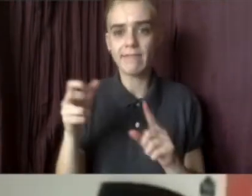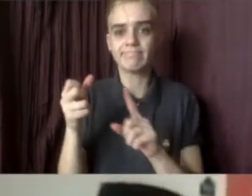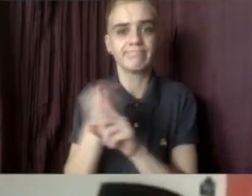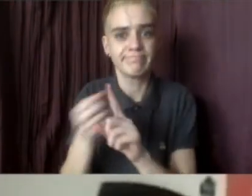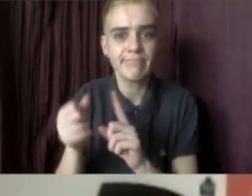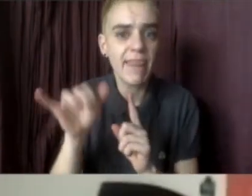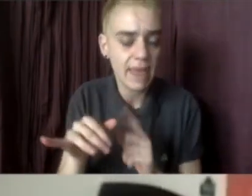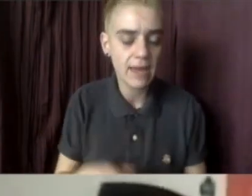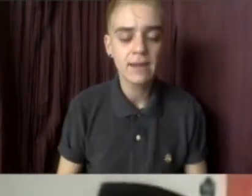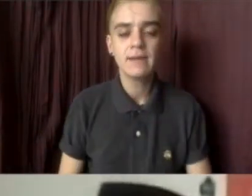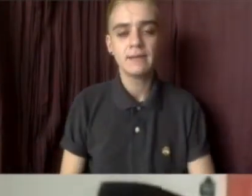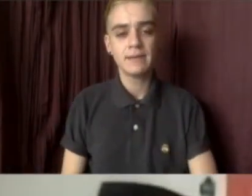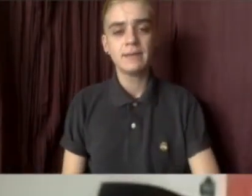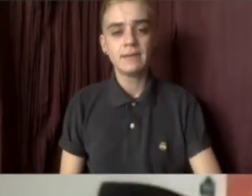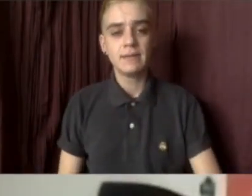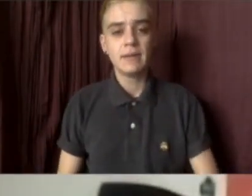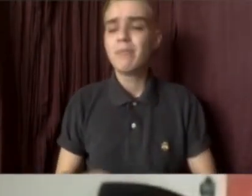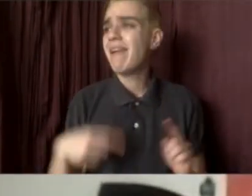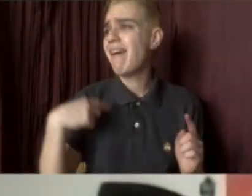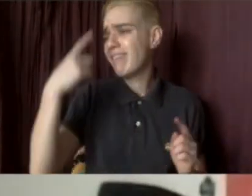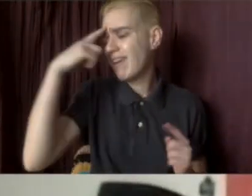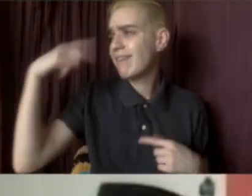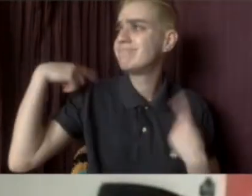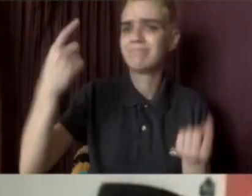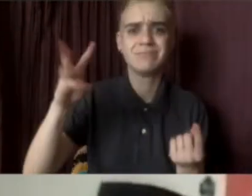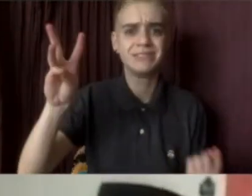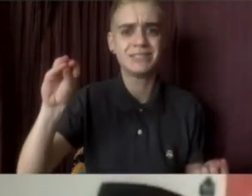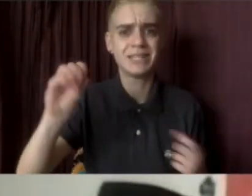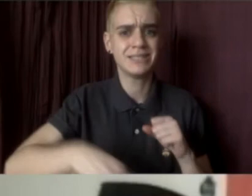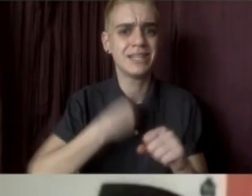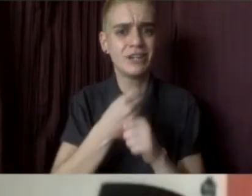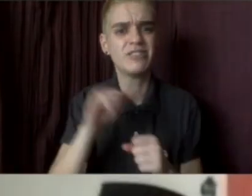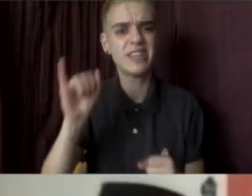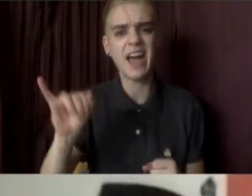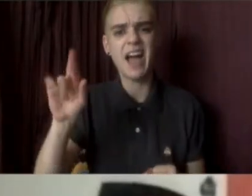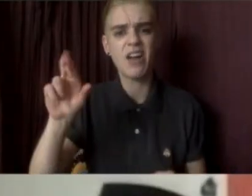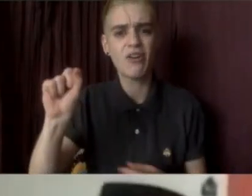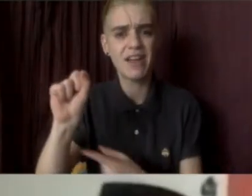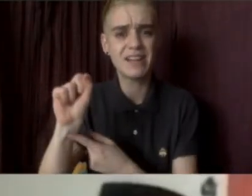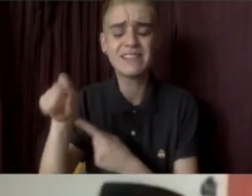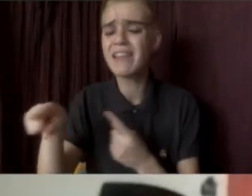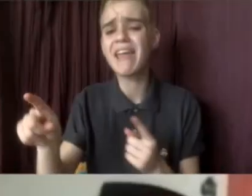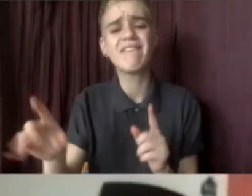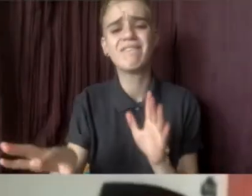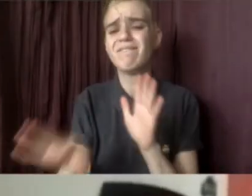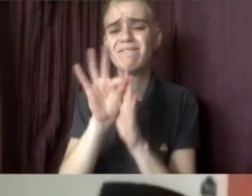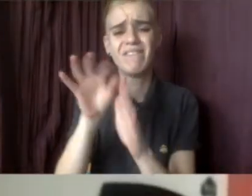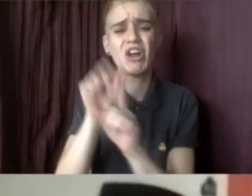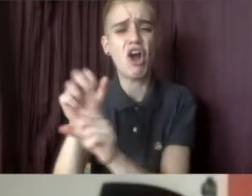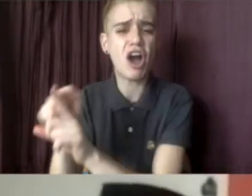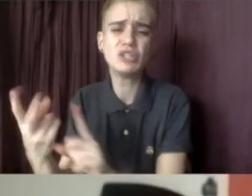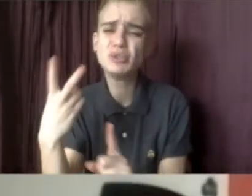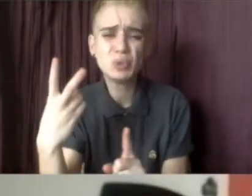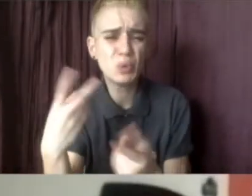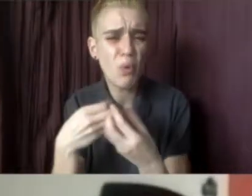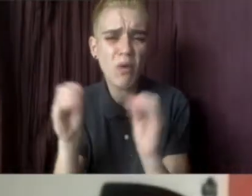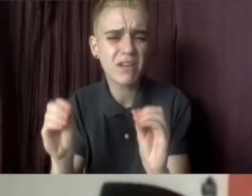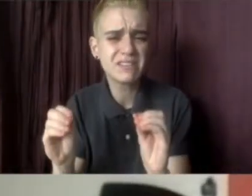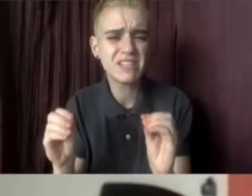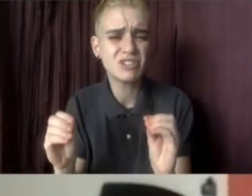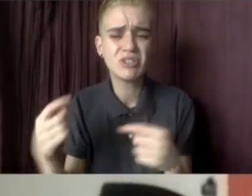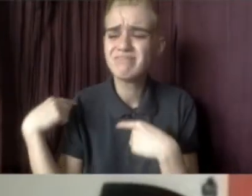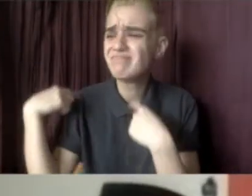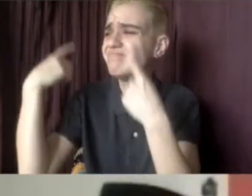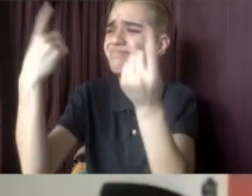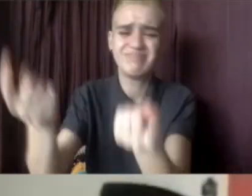they were doing wrong, and they know they were doing wrong. So it's not something, and that's the other thing I tell people too. I'm like, the IRS can barely keep